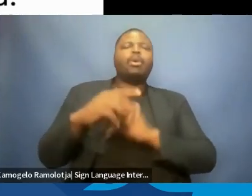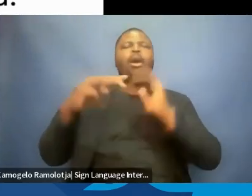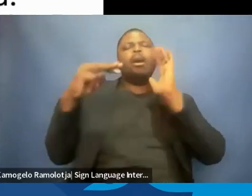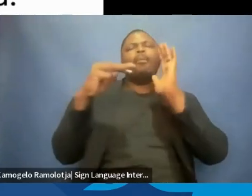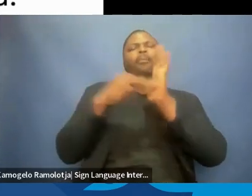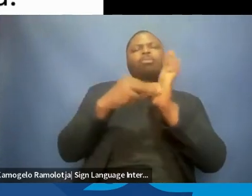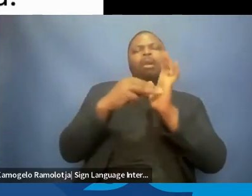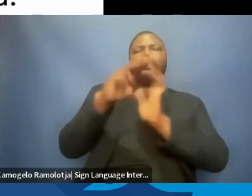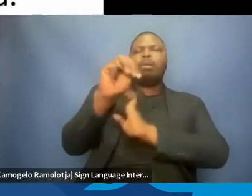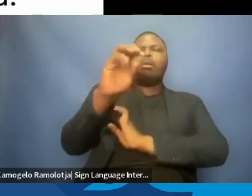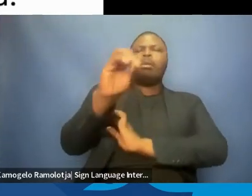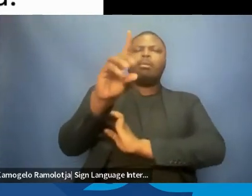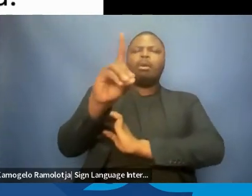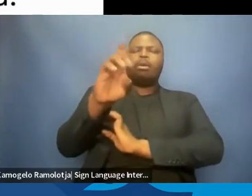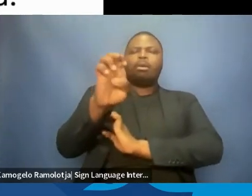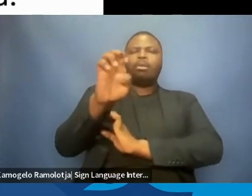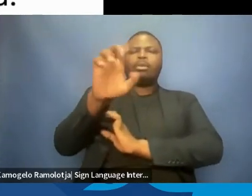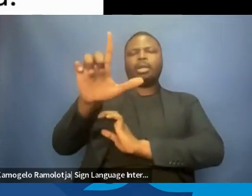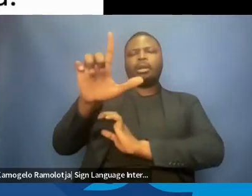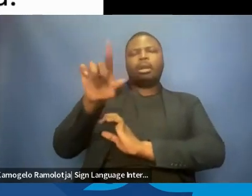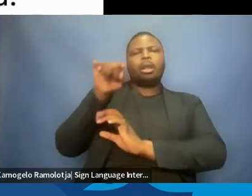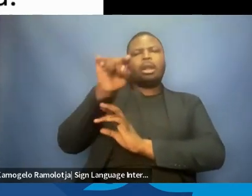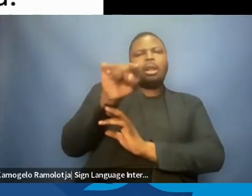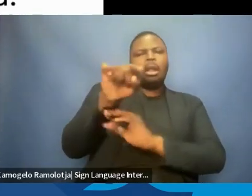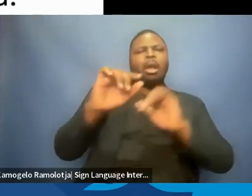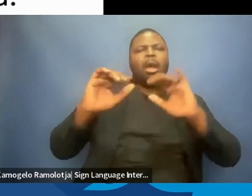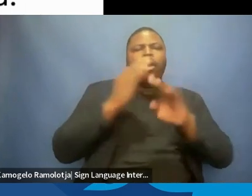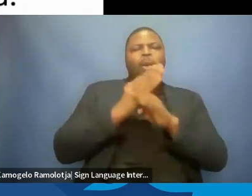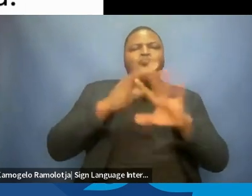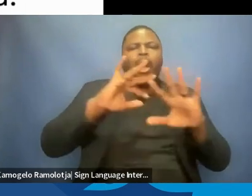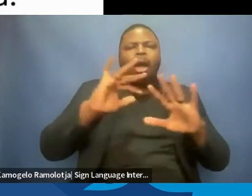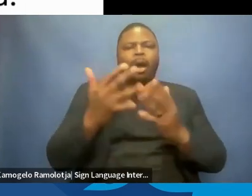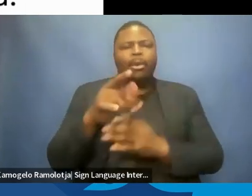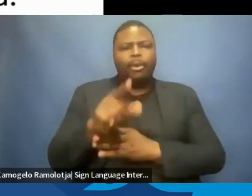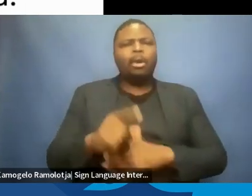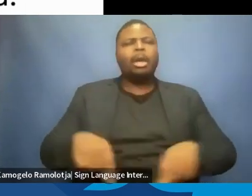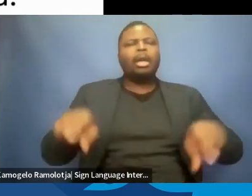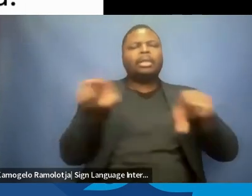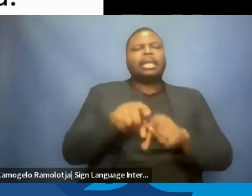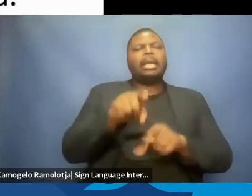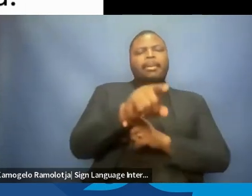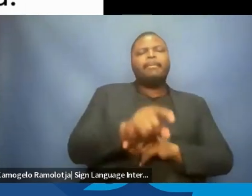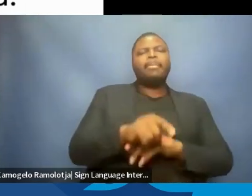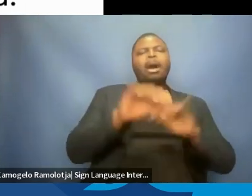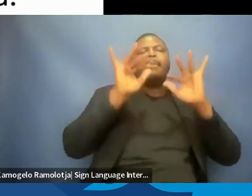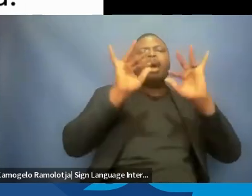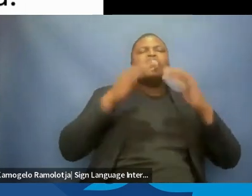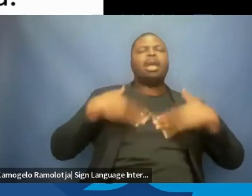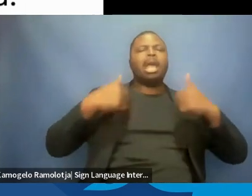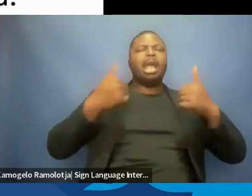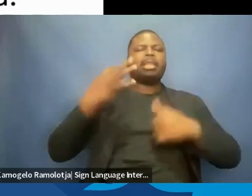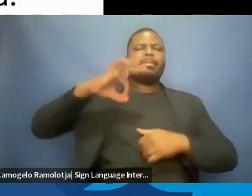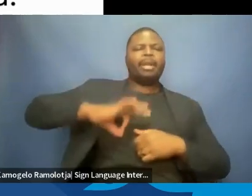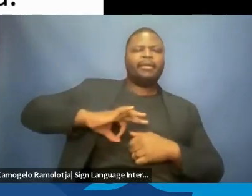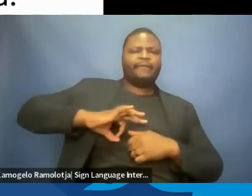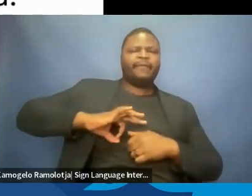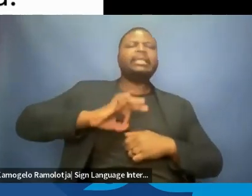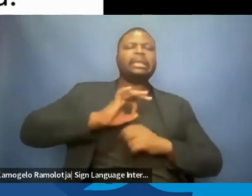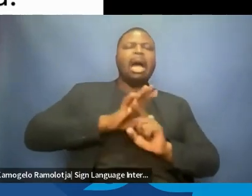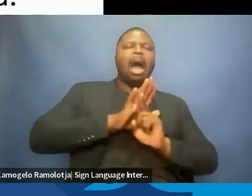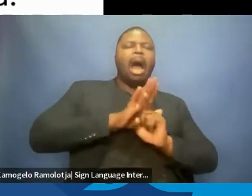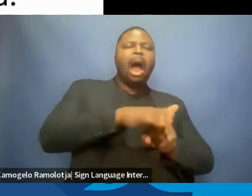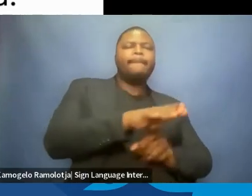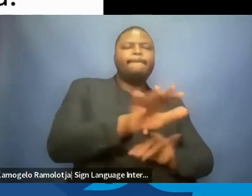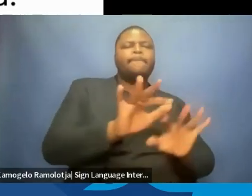So the areas of focus for my talk today will also be to discuss the COSUP model, to discuss the public health benefits of